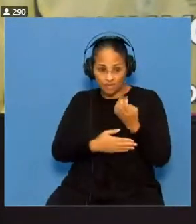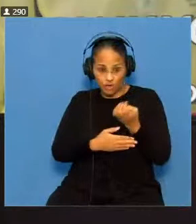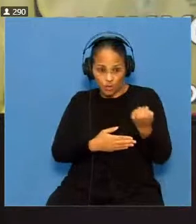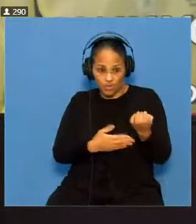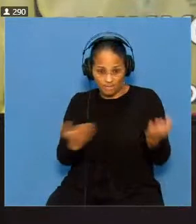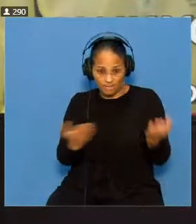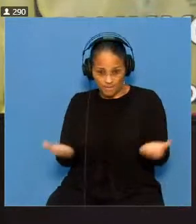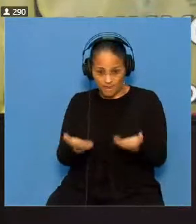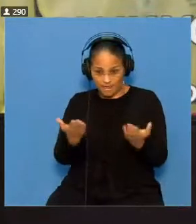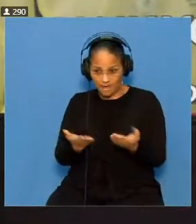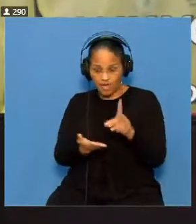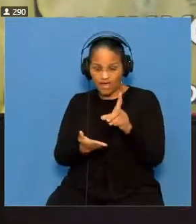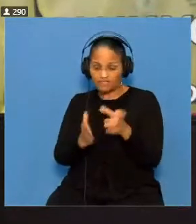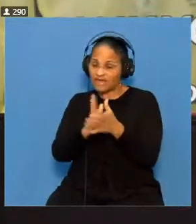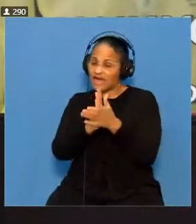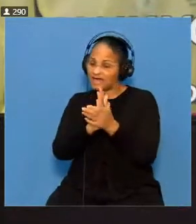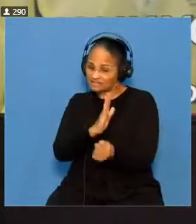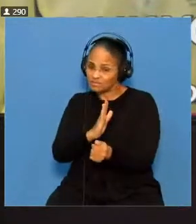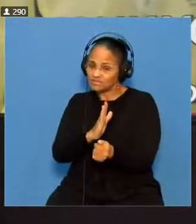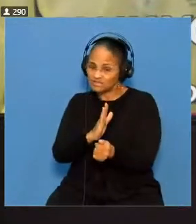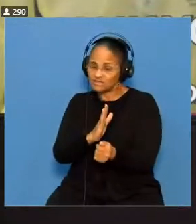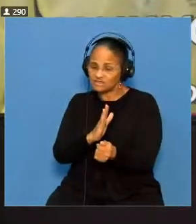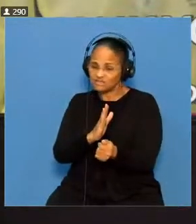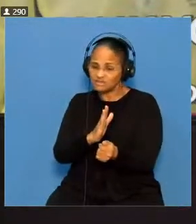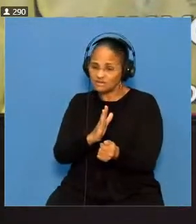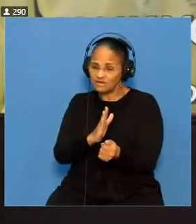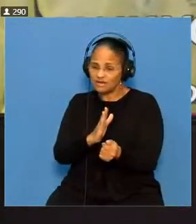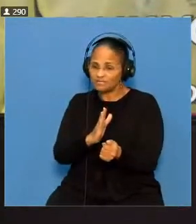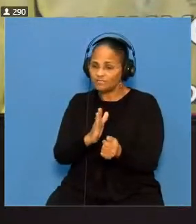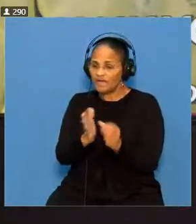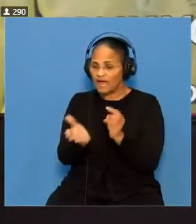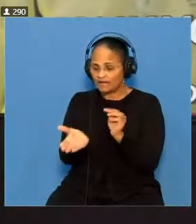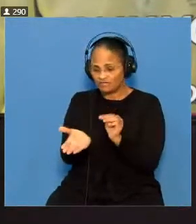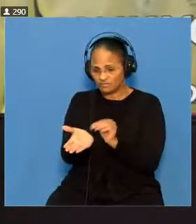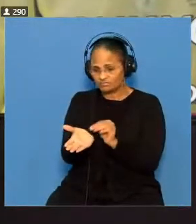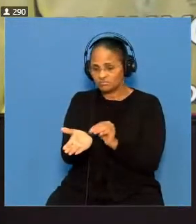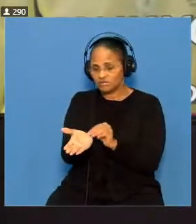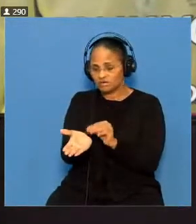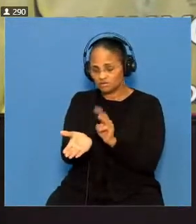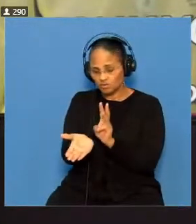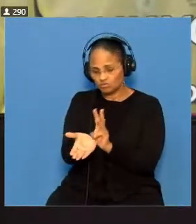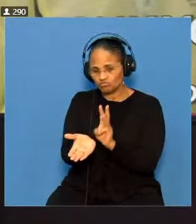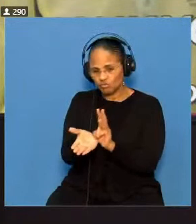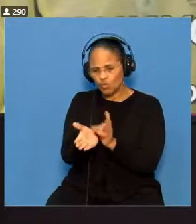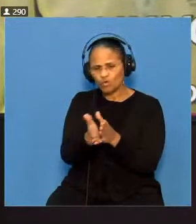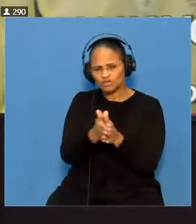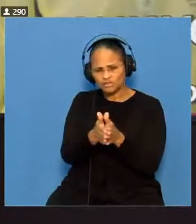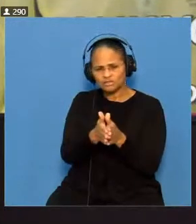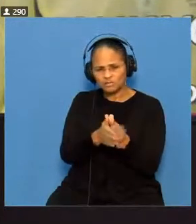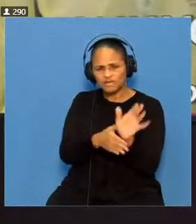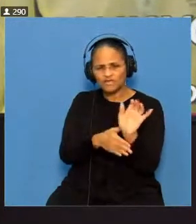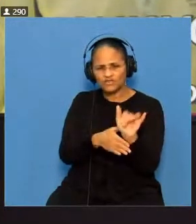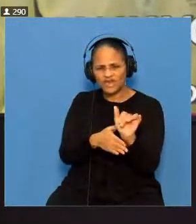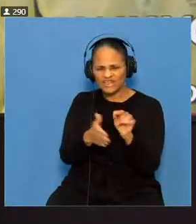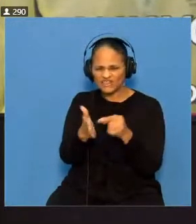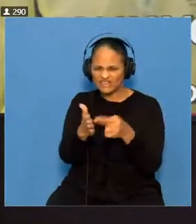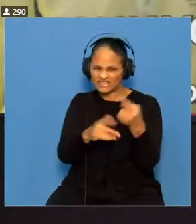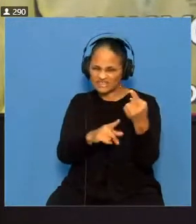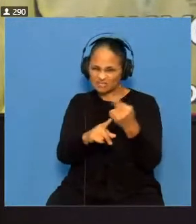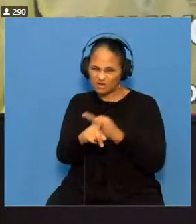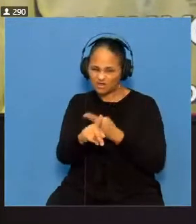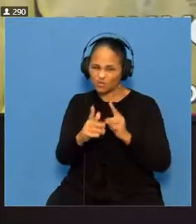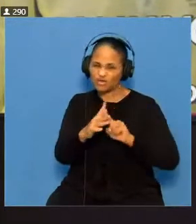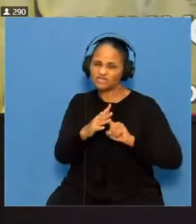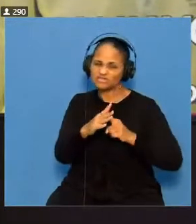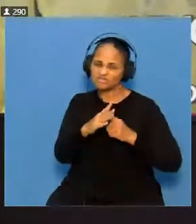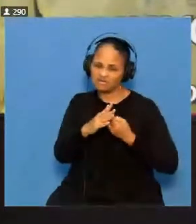have the expertise of Dr. Karika Weldon, and then we're anticipating that in this month, we will start the nanopore